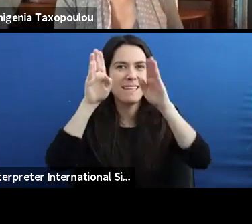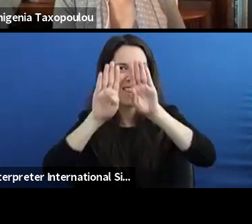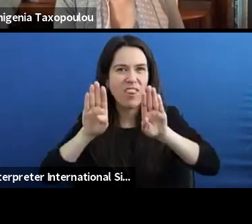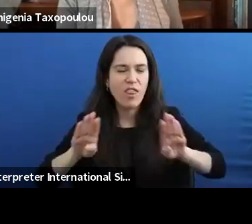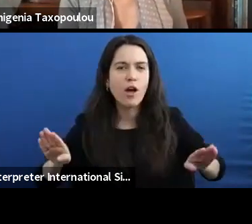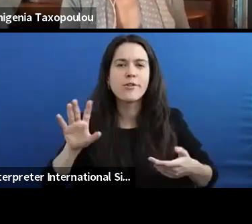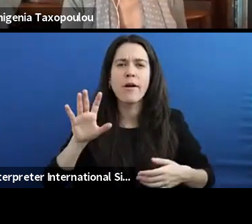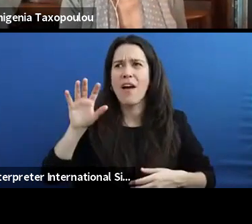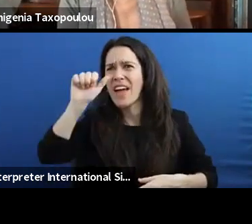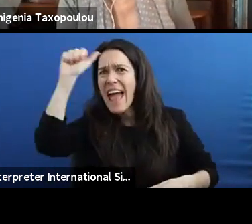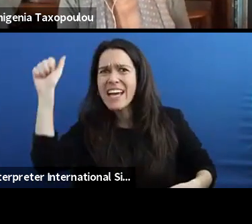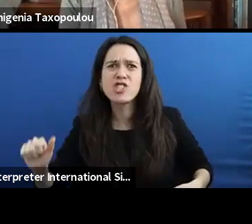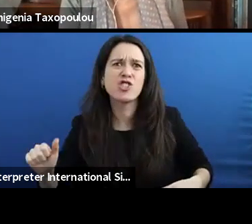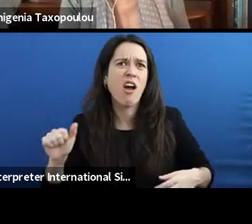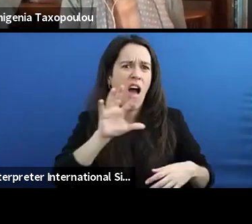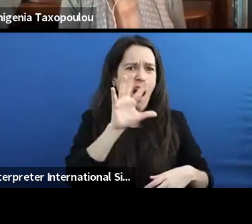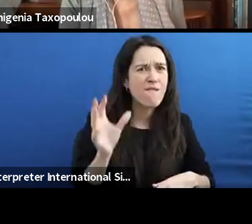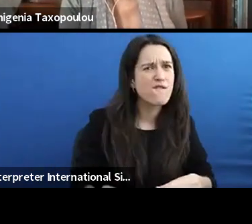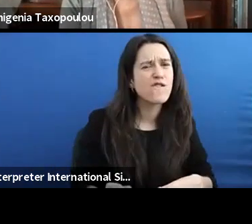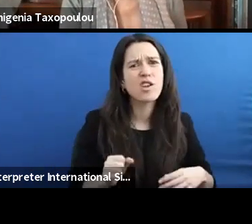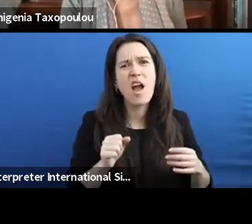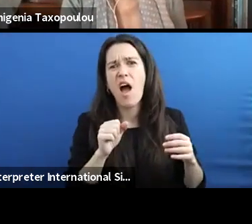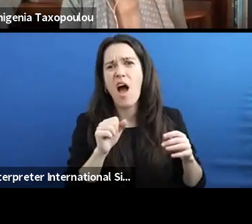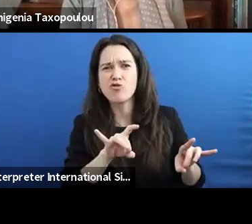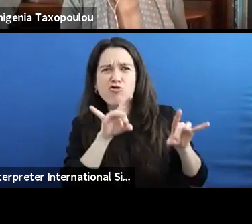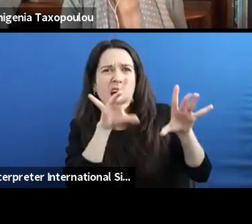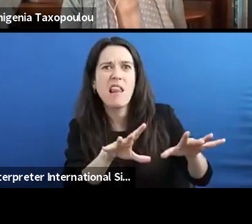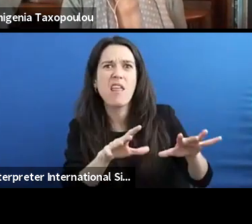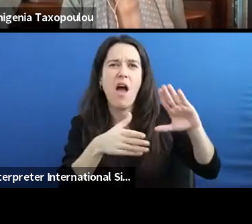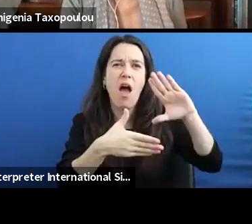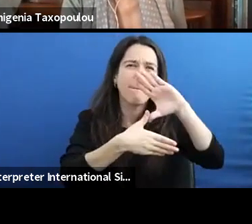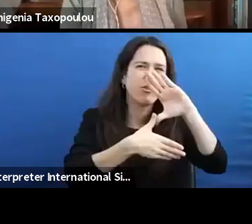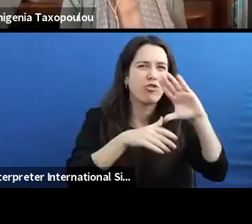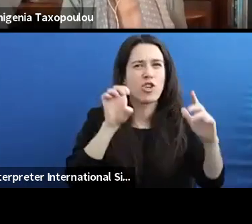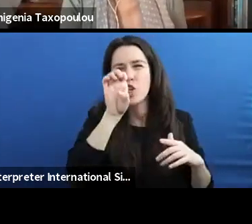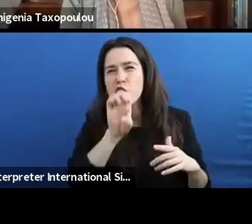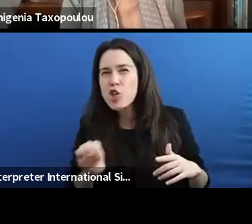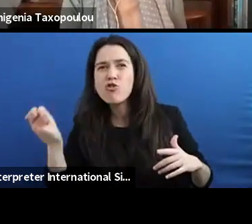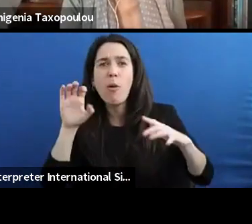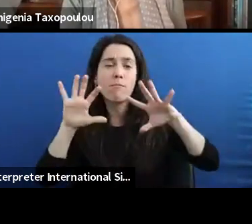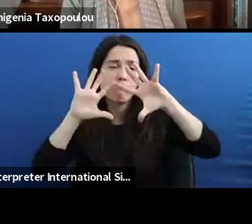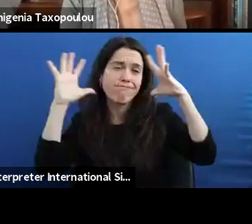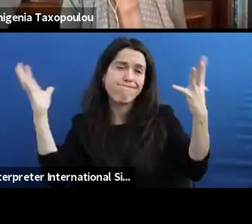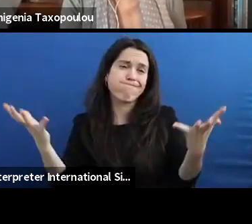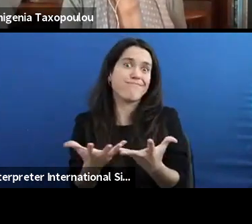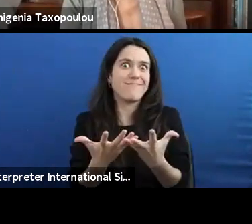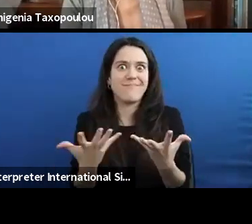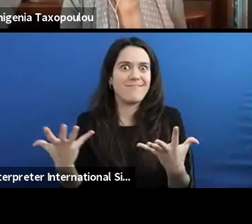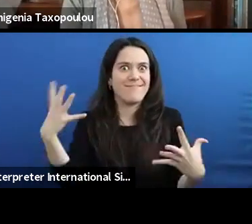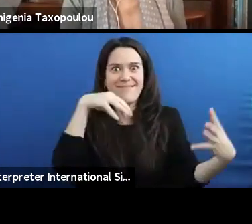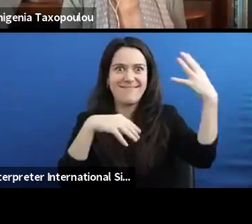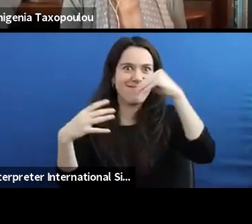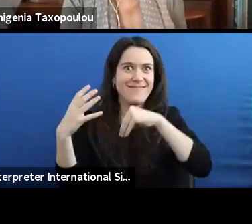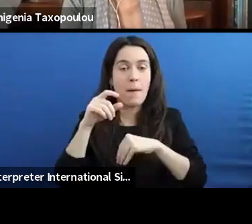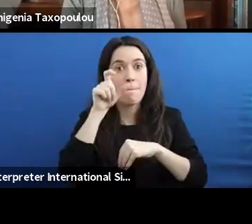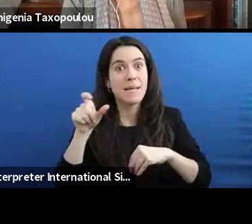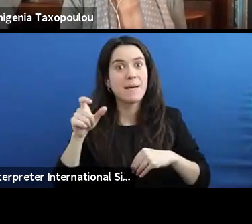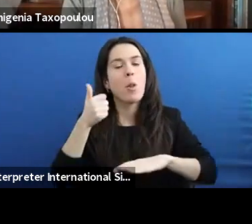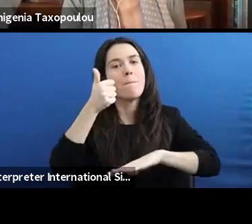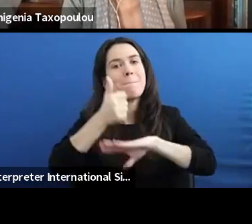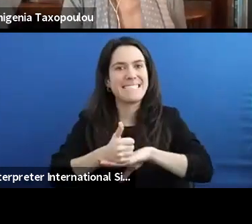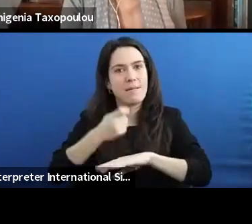Africa, Australia, America, Europe were involved, and the people were all based in Berlin or